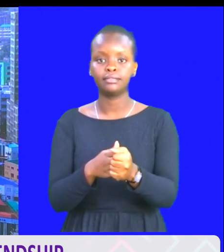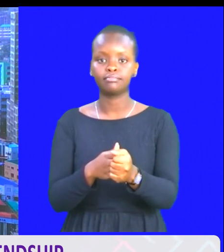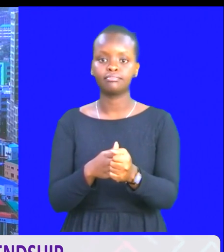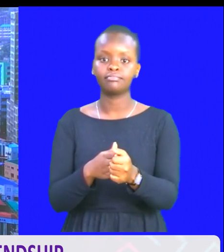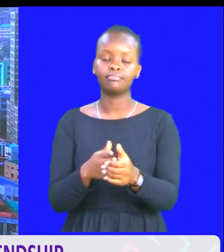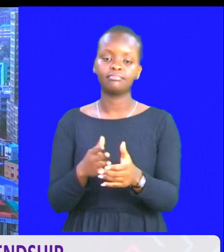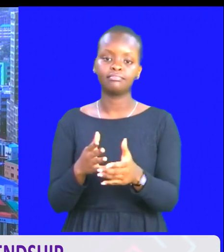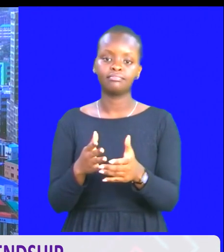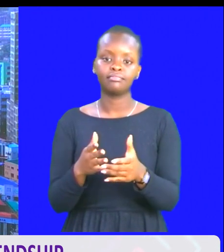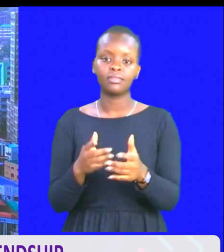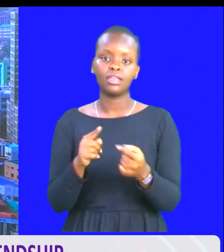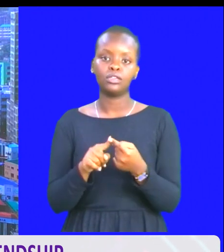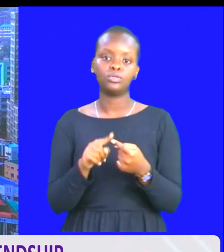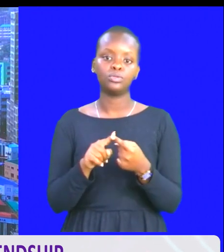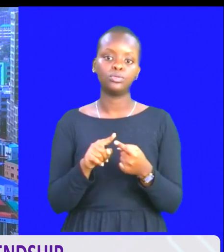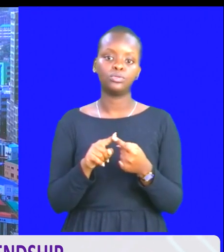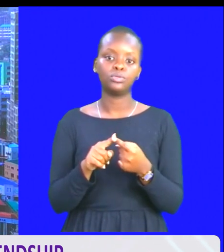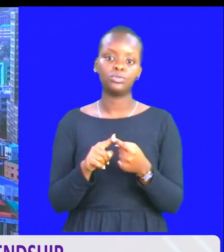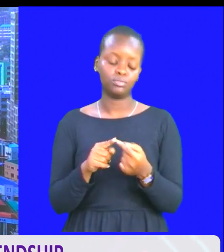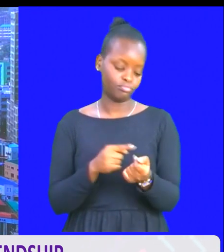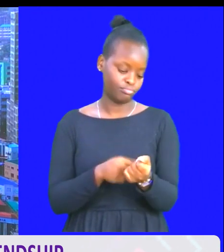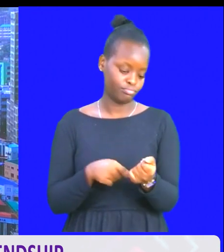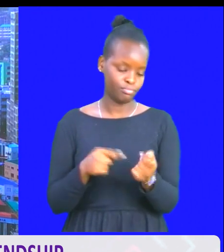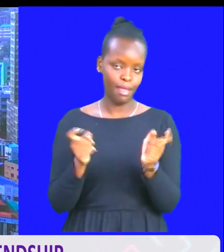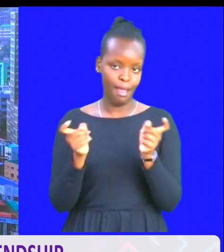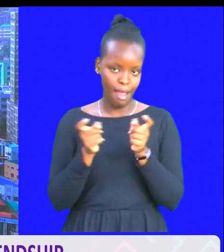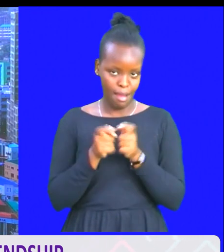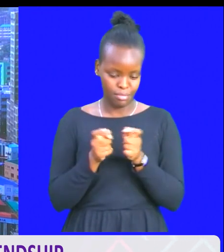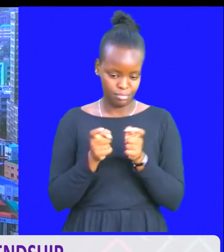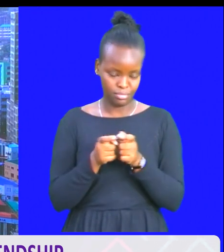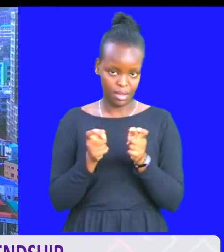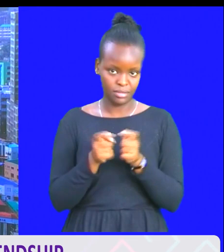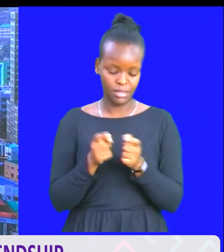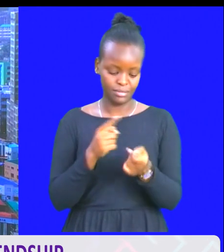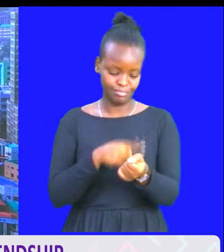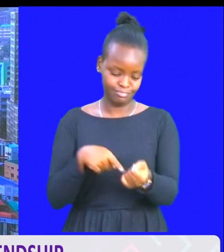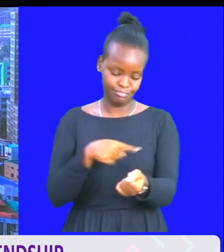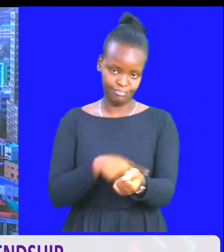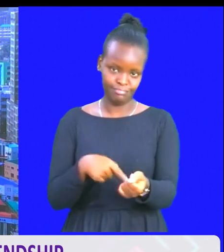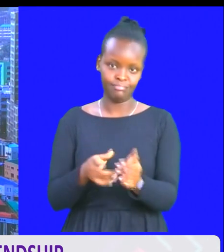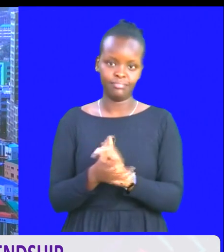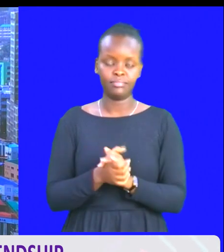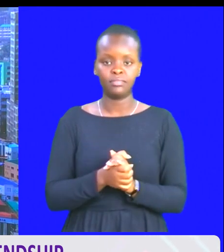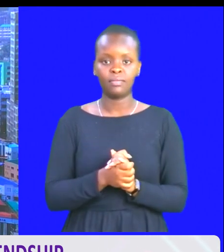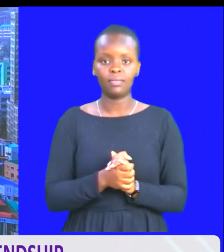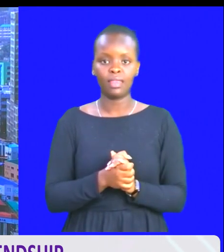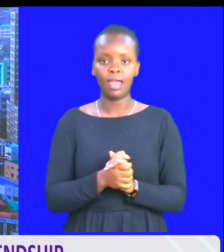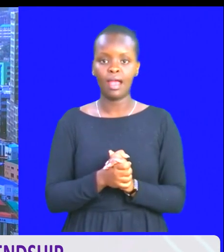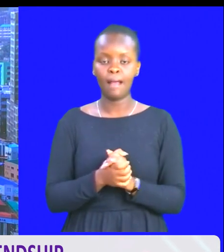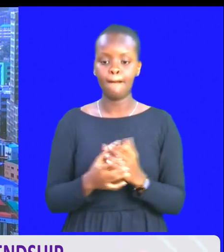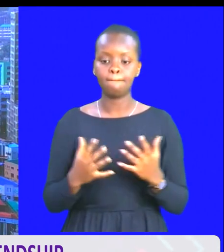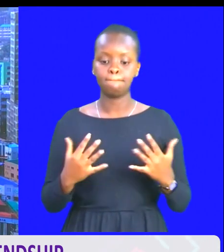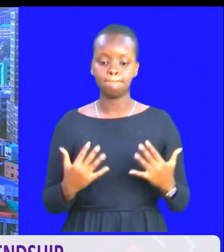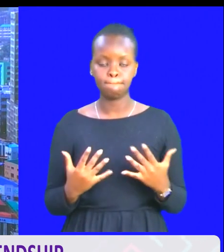anaanza kufanya hizo some wrist marks that they tried taking their lives because, you know, they feel like they were that boiling